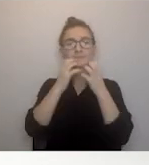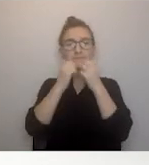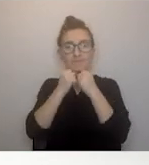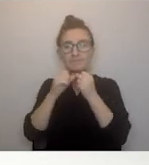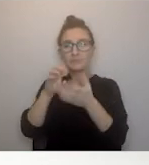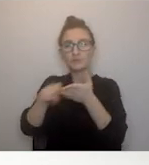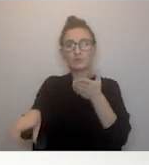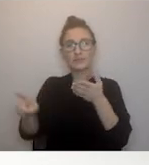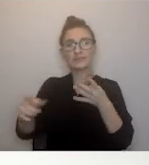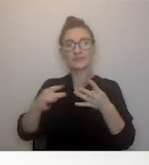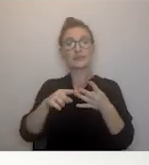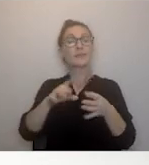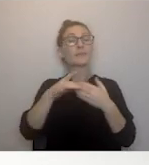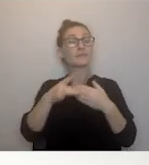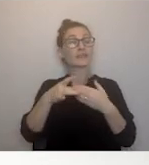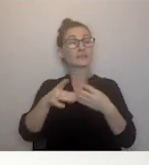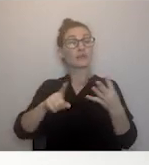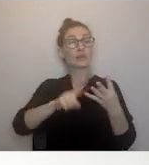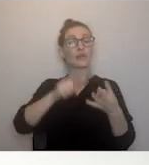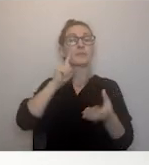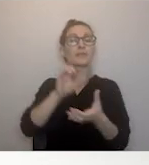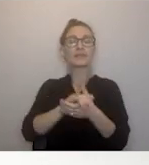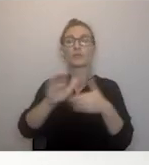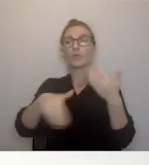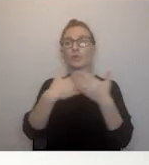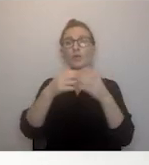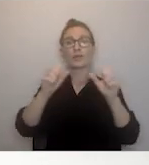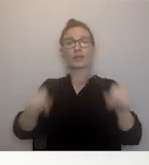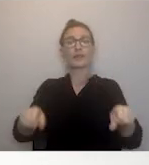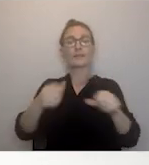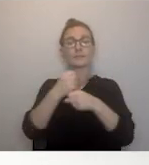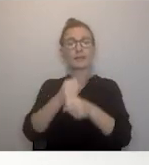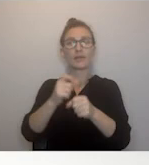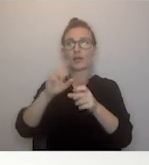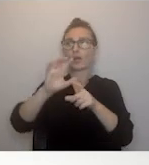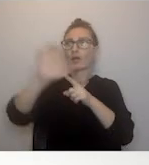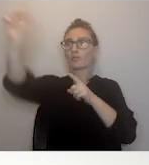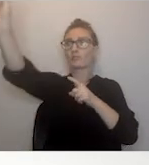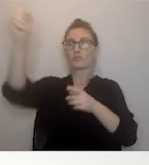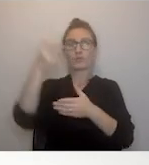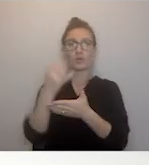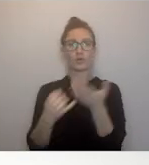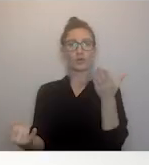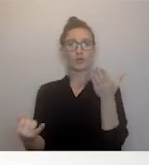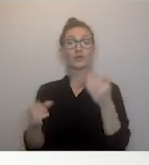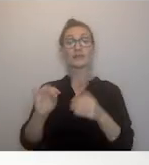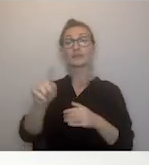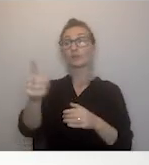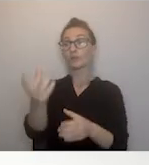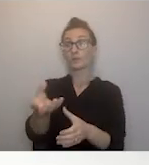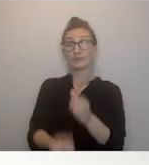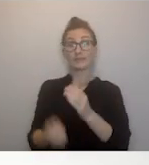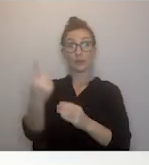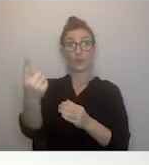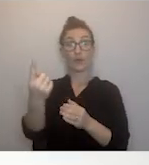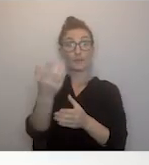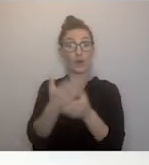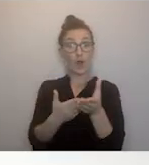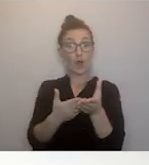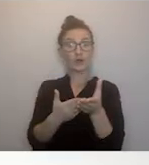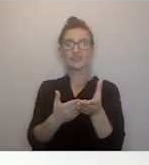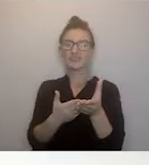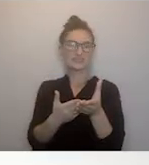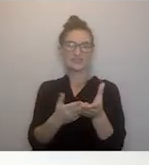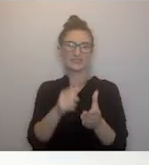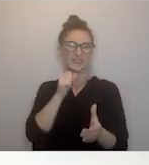care about the students, be flexible in the process, and believe that all are capable of creating exceptional art. If you are missing one of those pieces